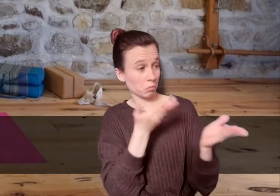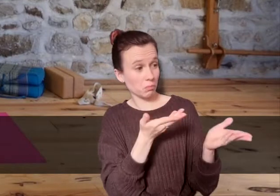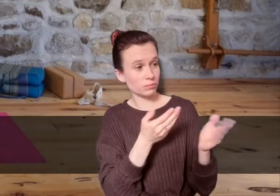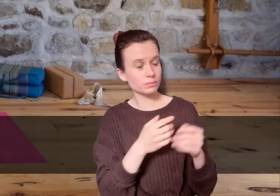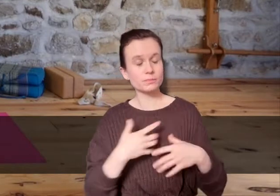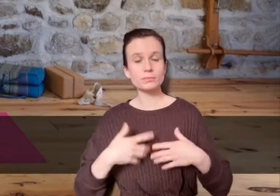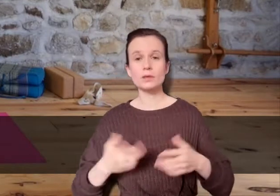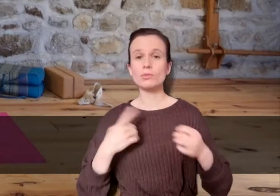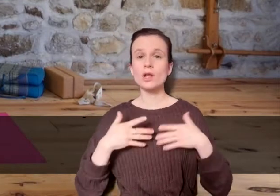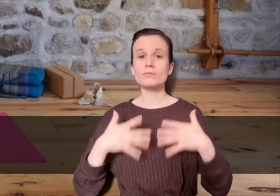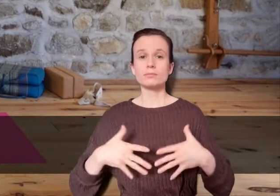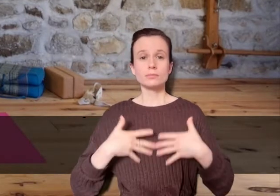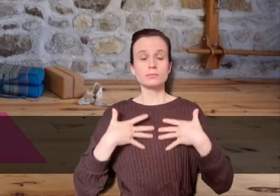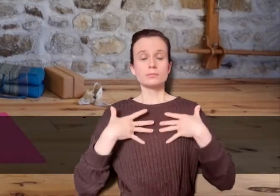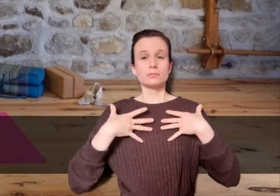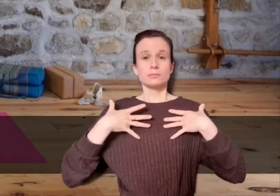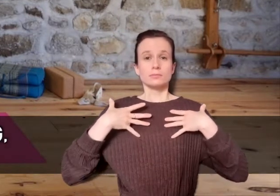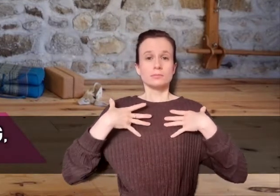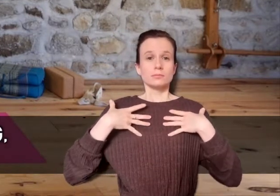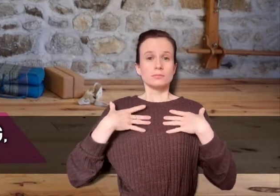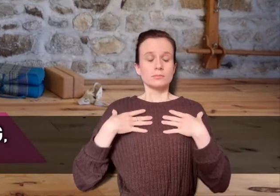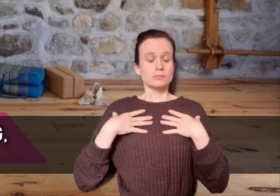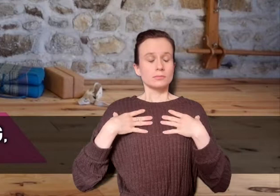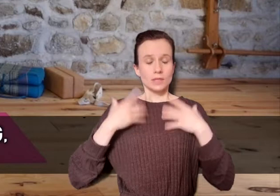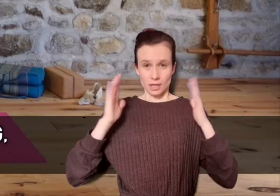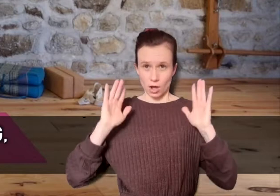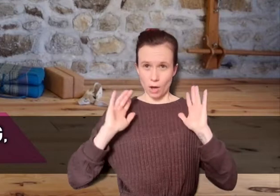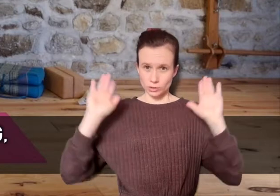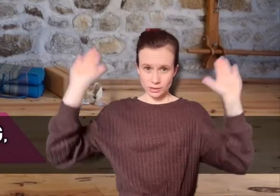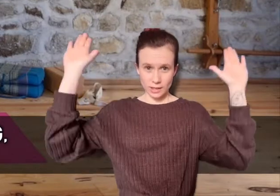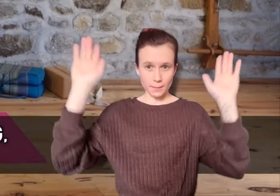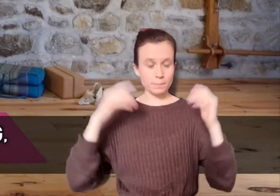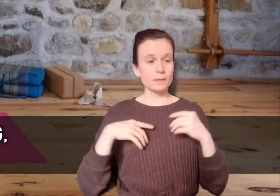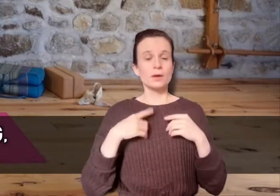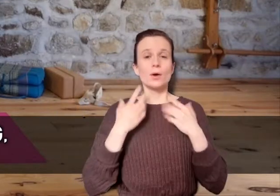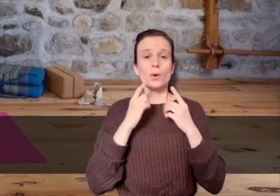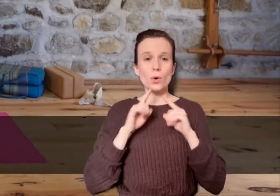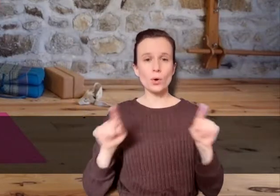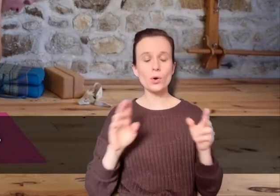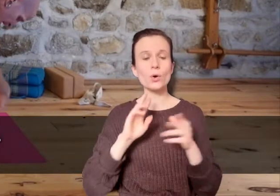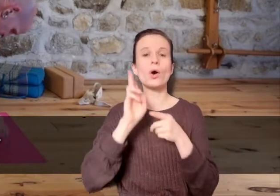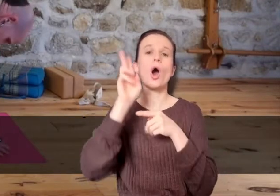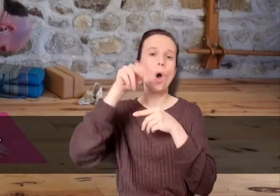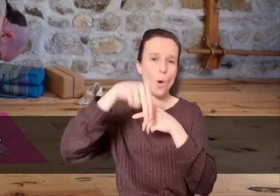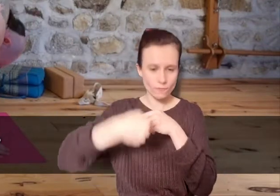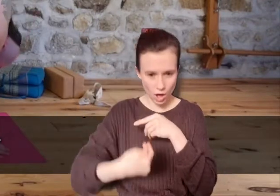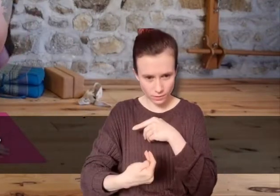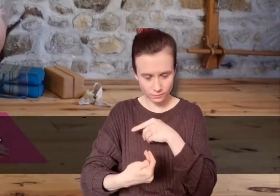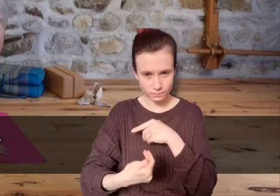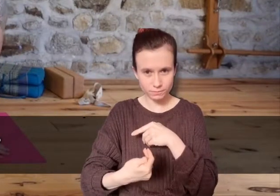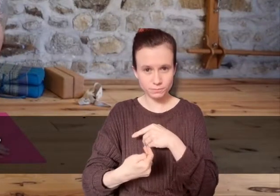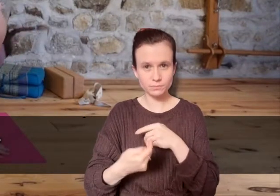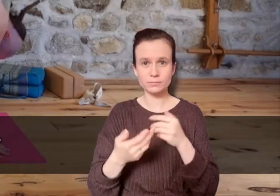inhale. Take a big breath as you reach your arms to the ceiling. Exhale, hanging over. Hands to the floor if